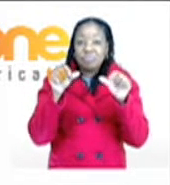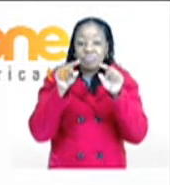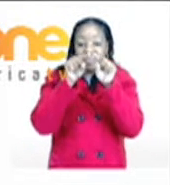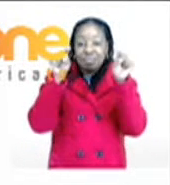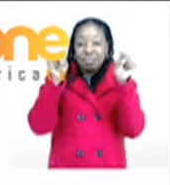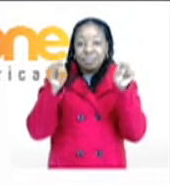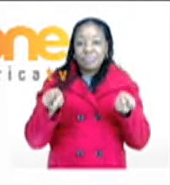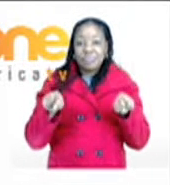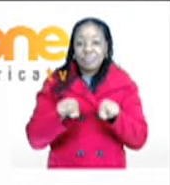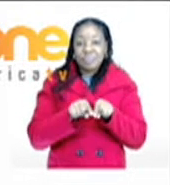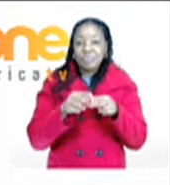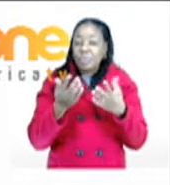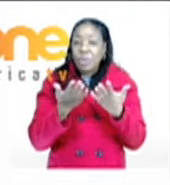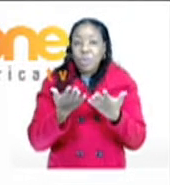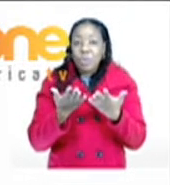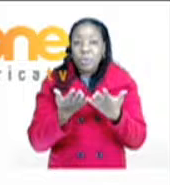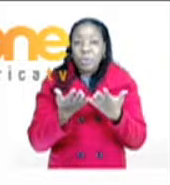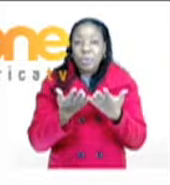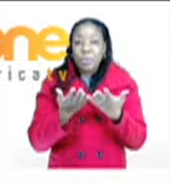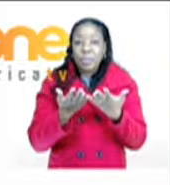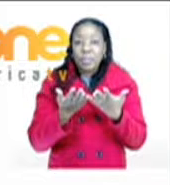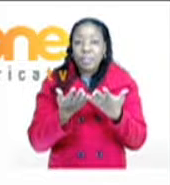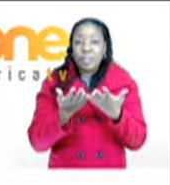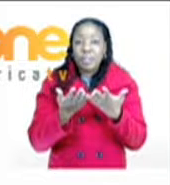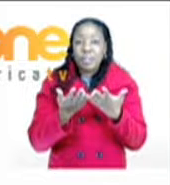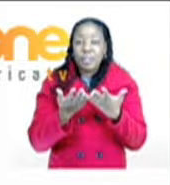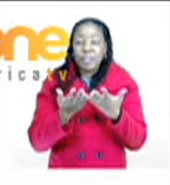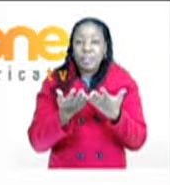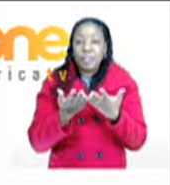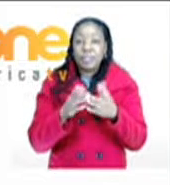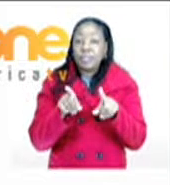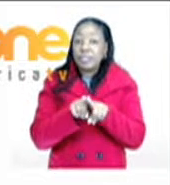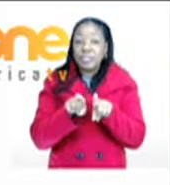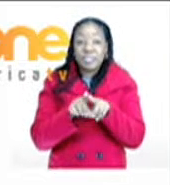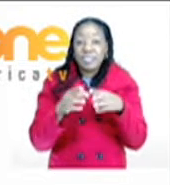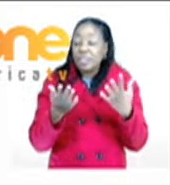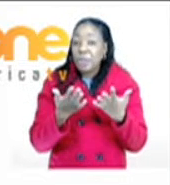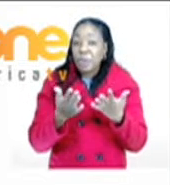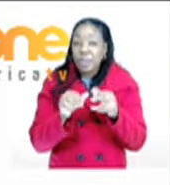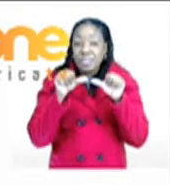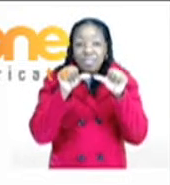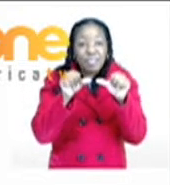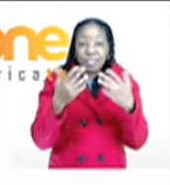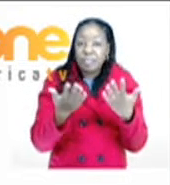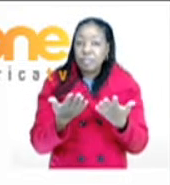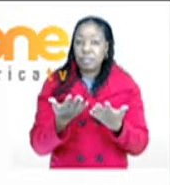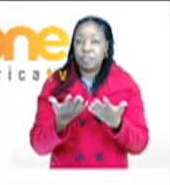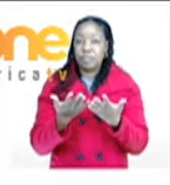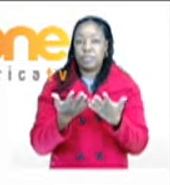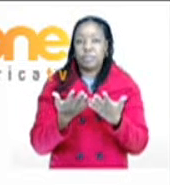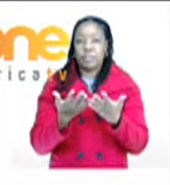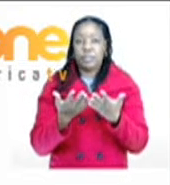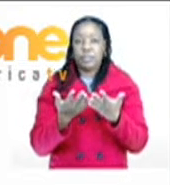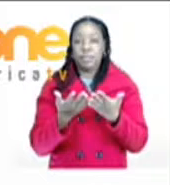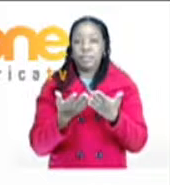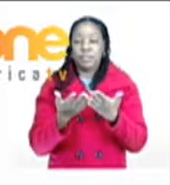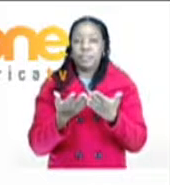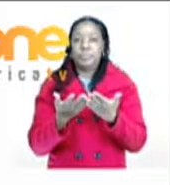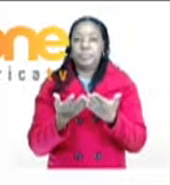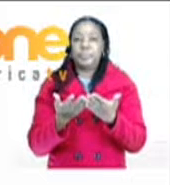shield go? Just by looking at the shape of the shield, we should be able to know where exactly it